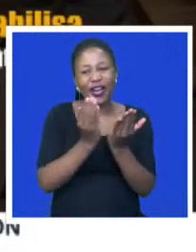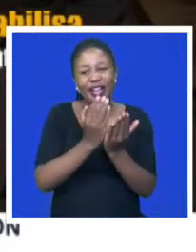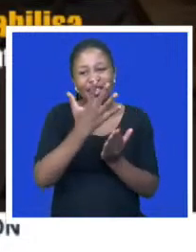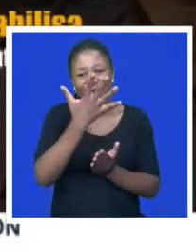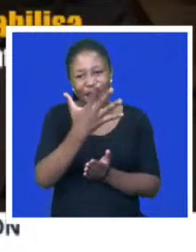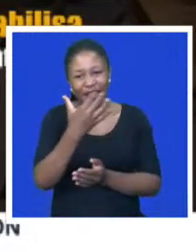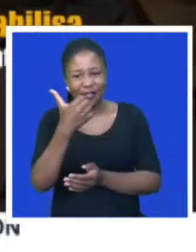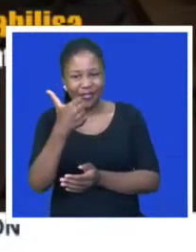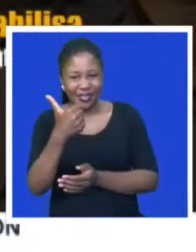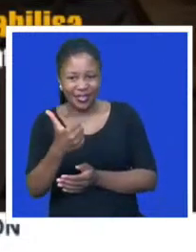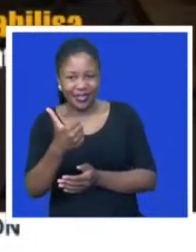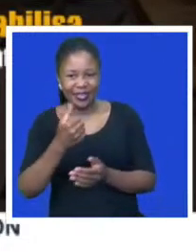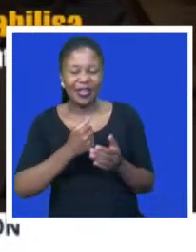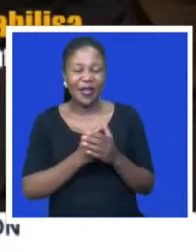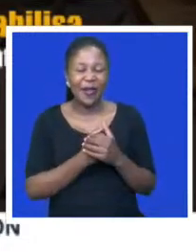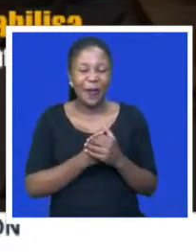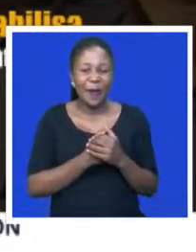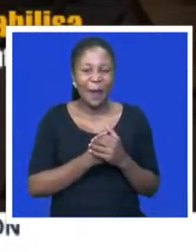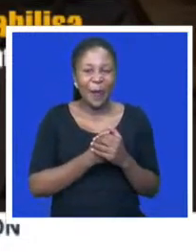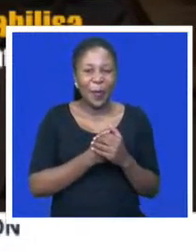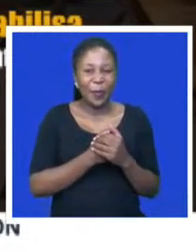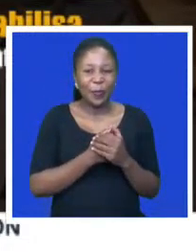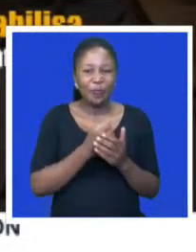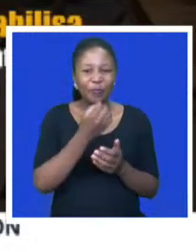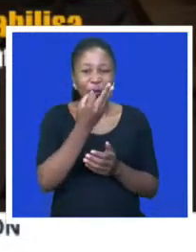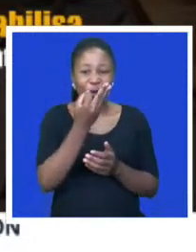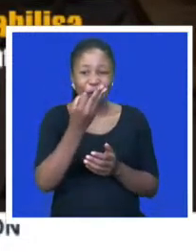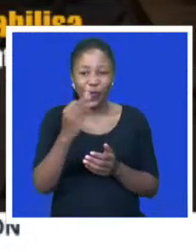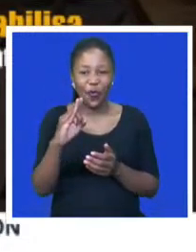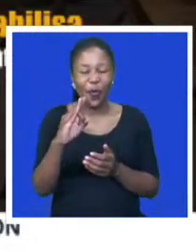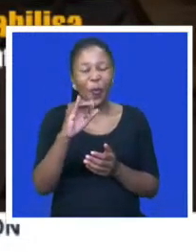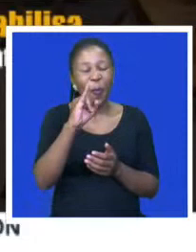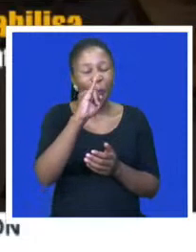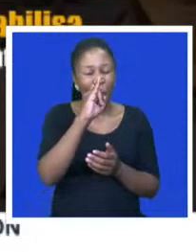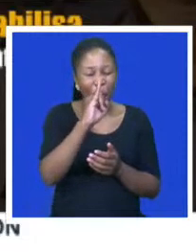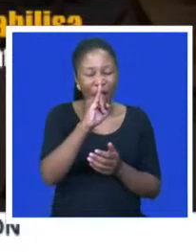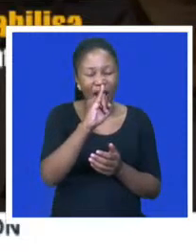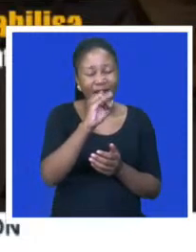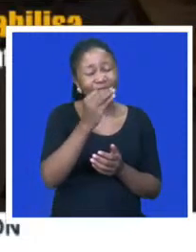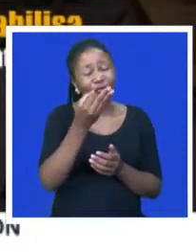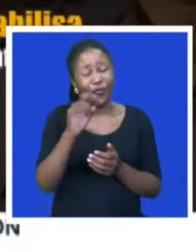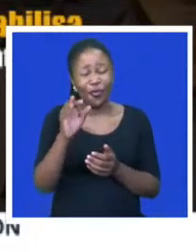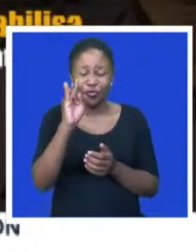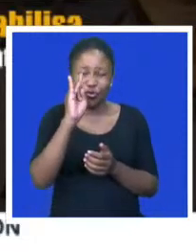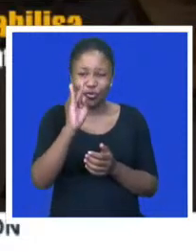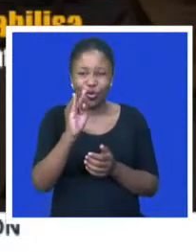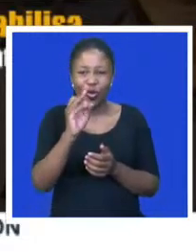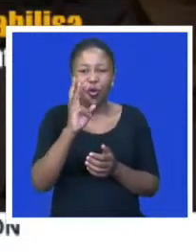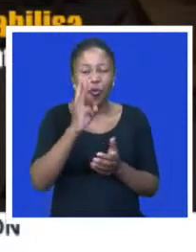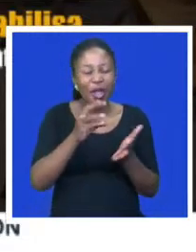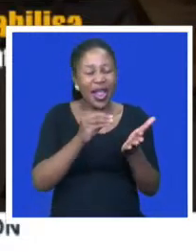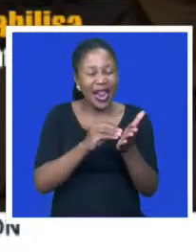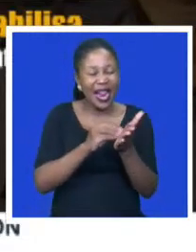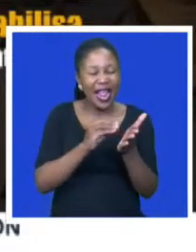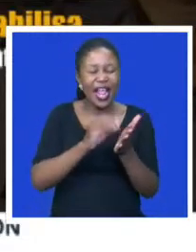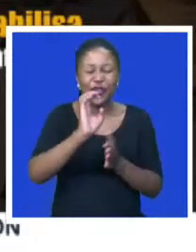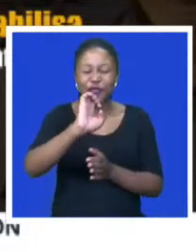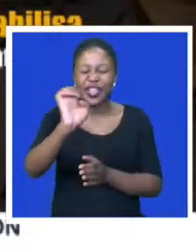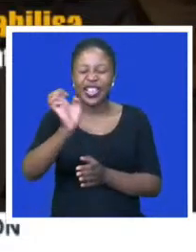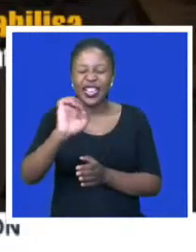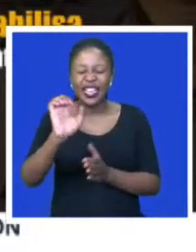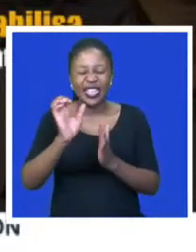6s. From 3:30 p.m. until 4 p.m. we have literature for the form 1s and